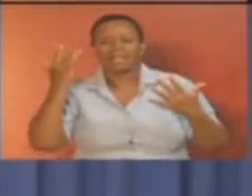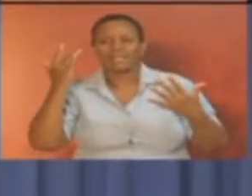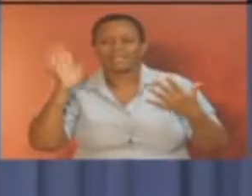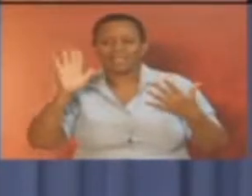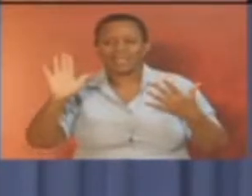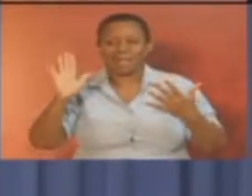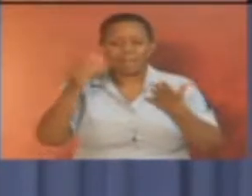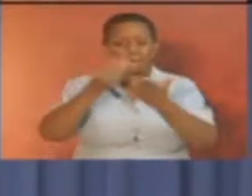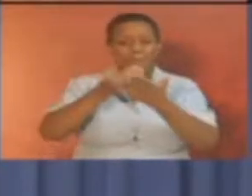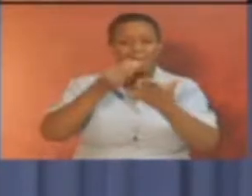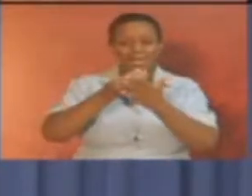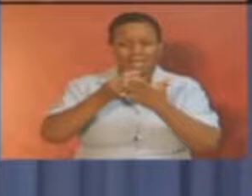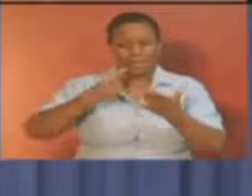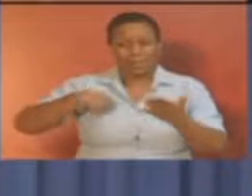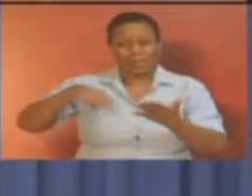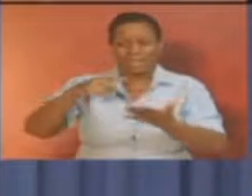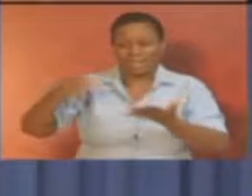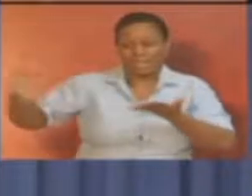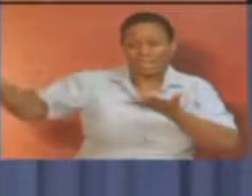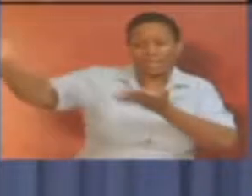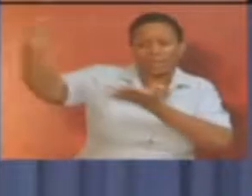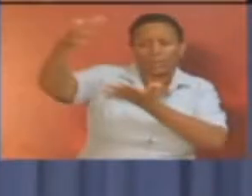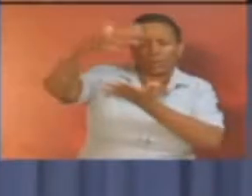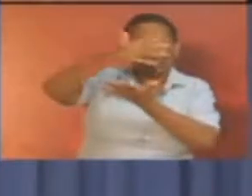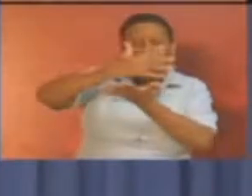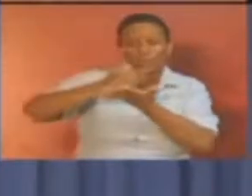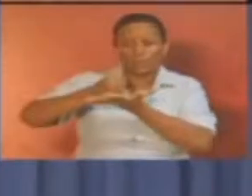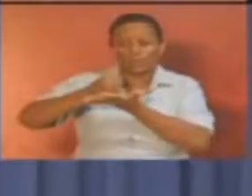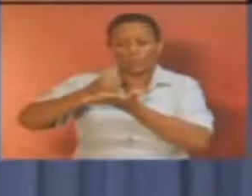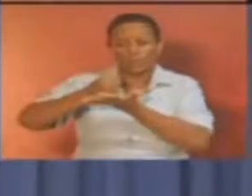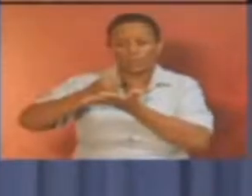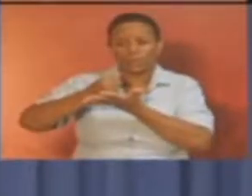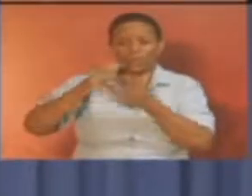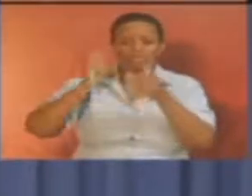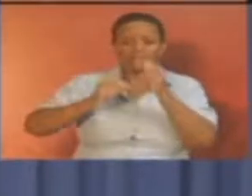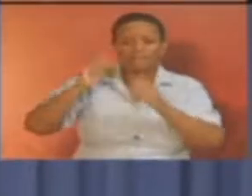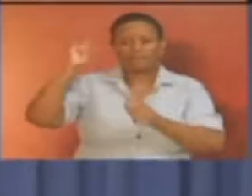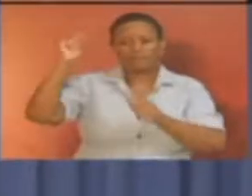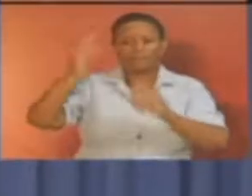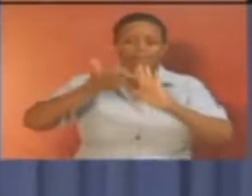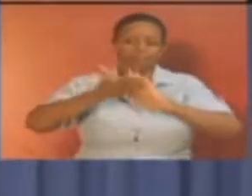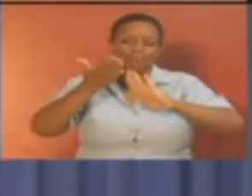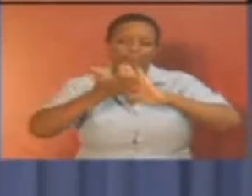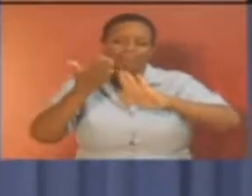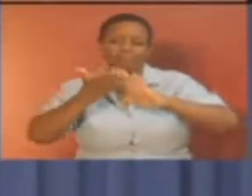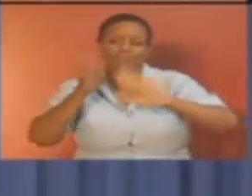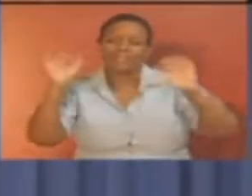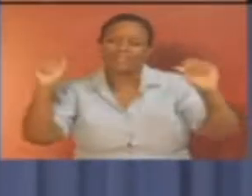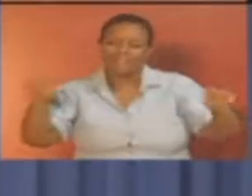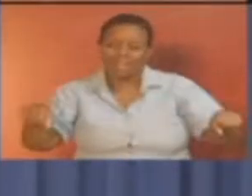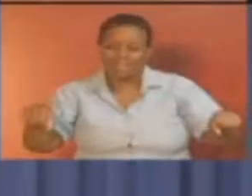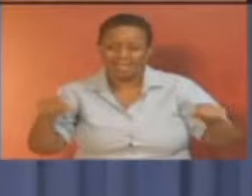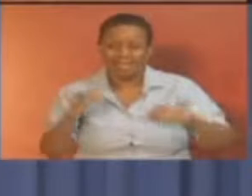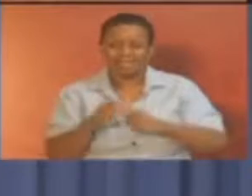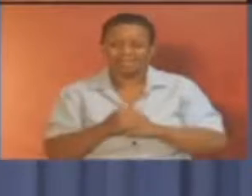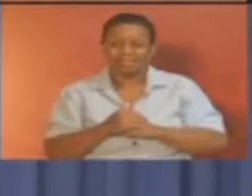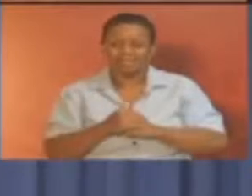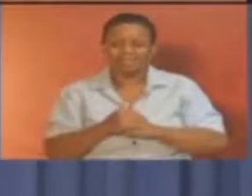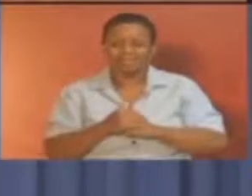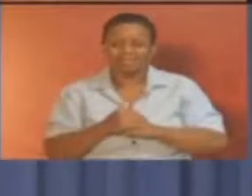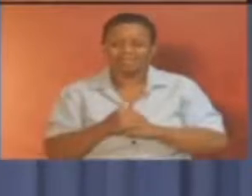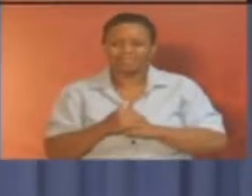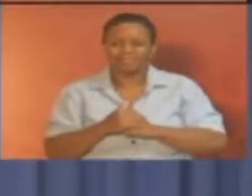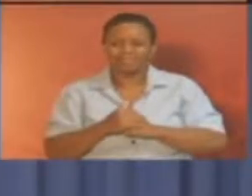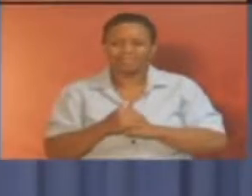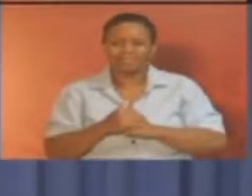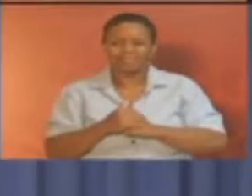distinction of being left undisturbed. So all the people who are involved in the energy and energy support services and so on,